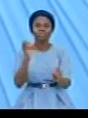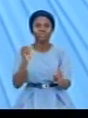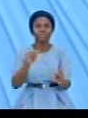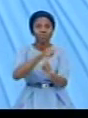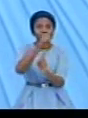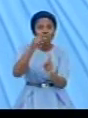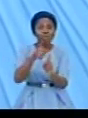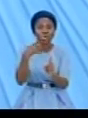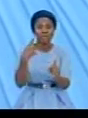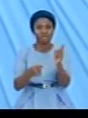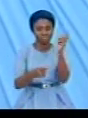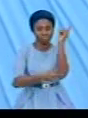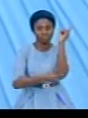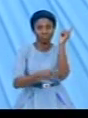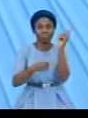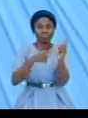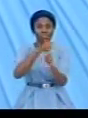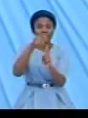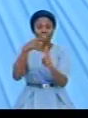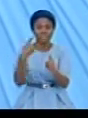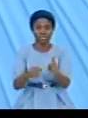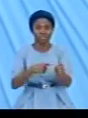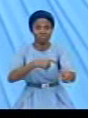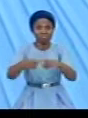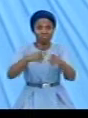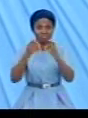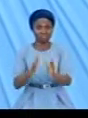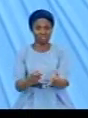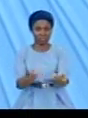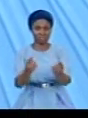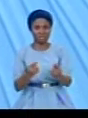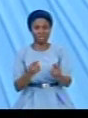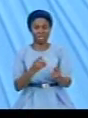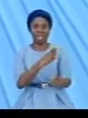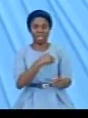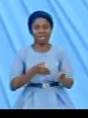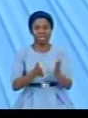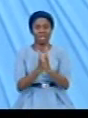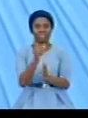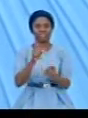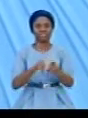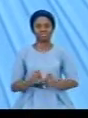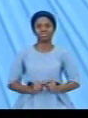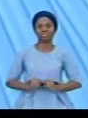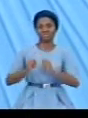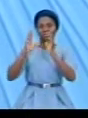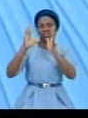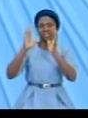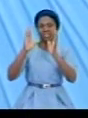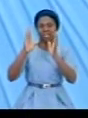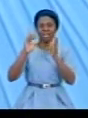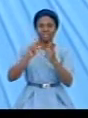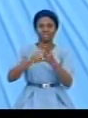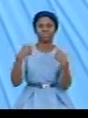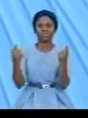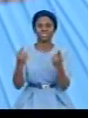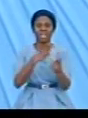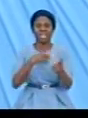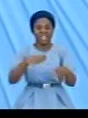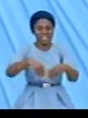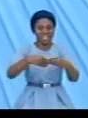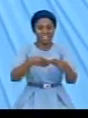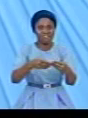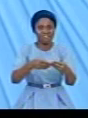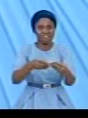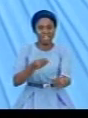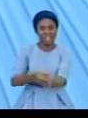saying, submit and yield and give your soul to us, that we